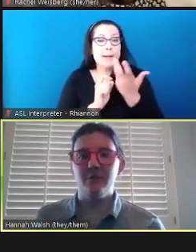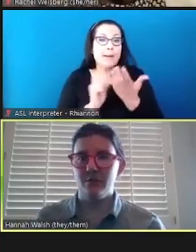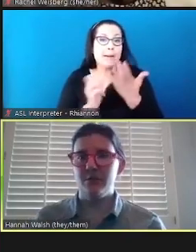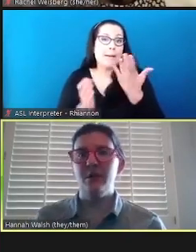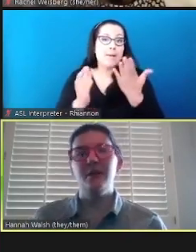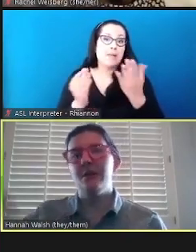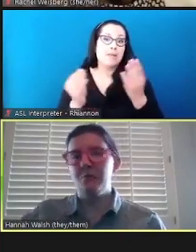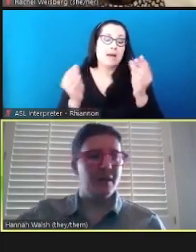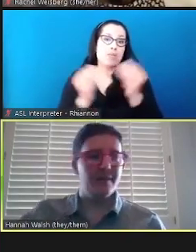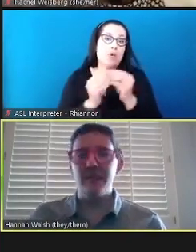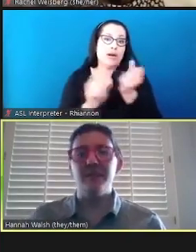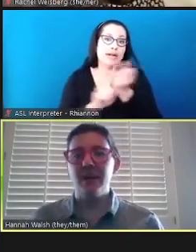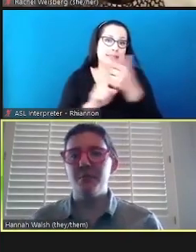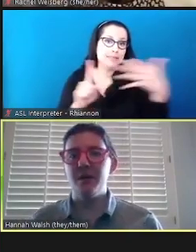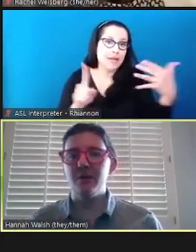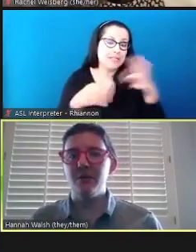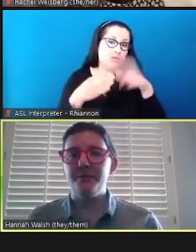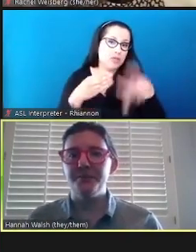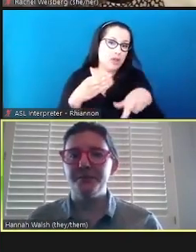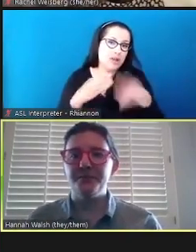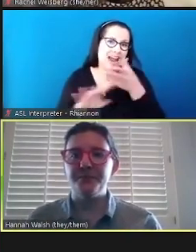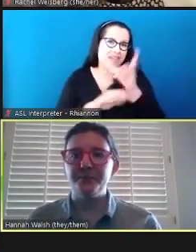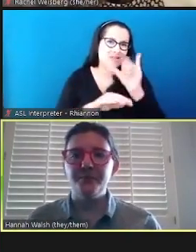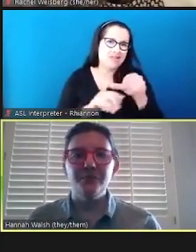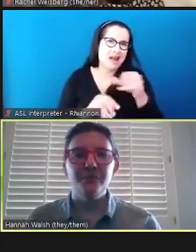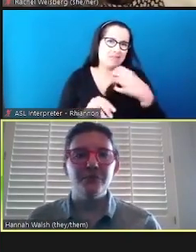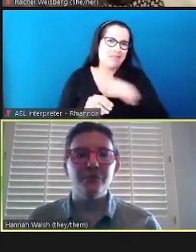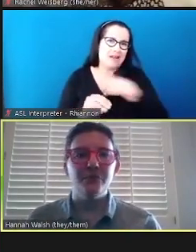expansive result at the end of that appeal.